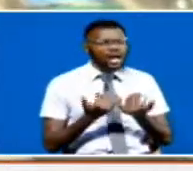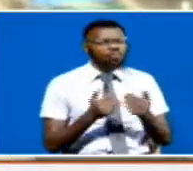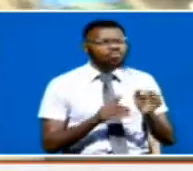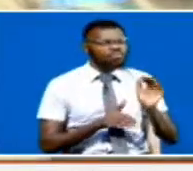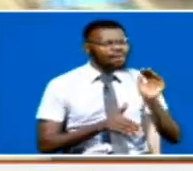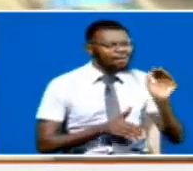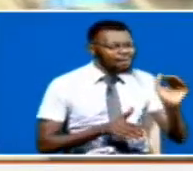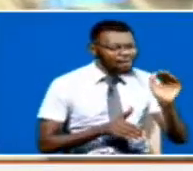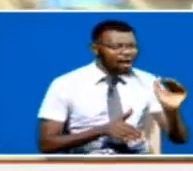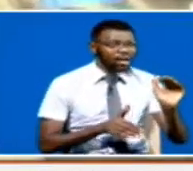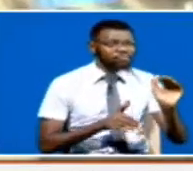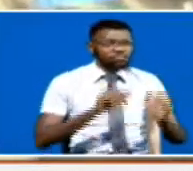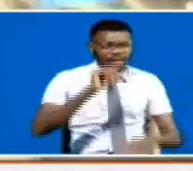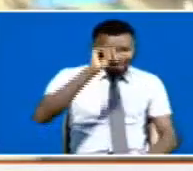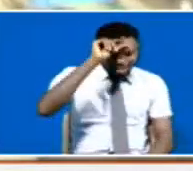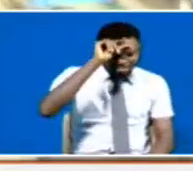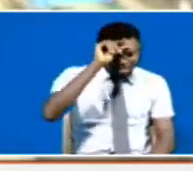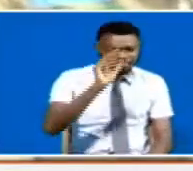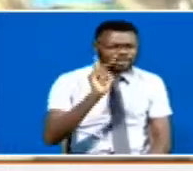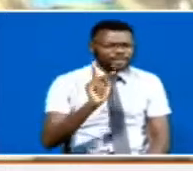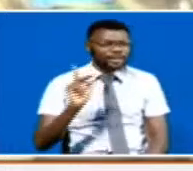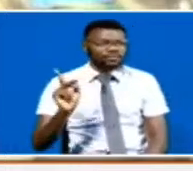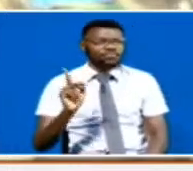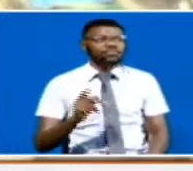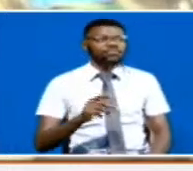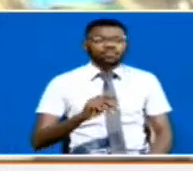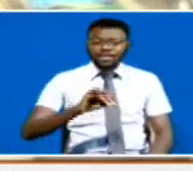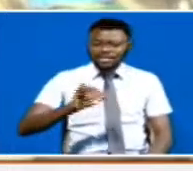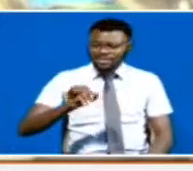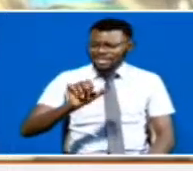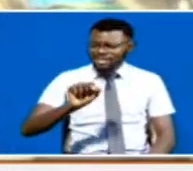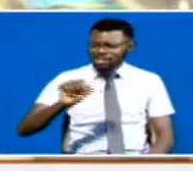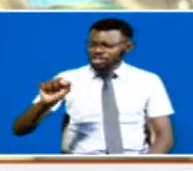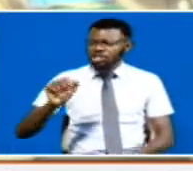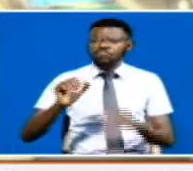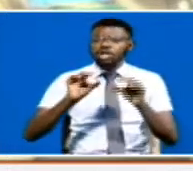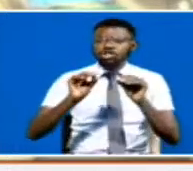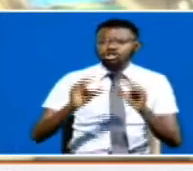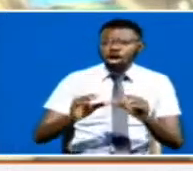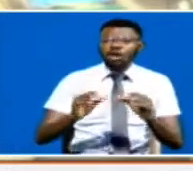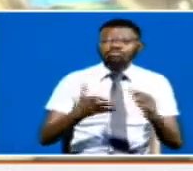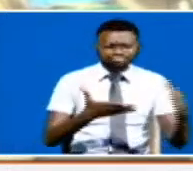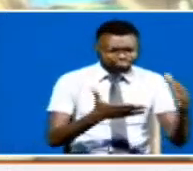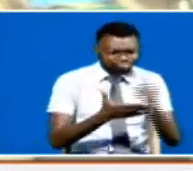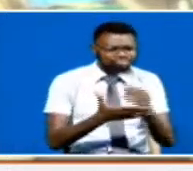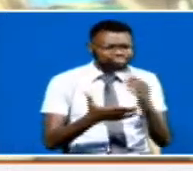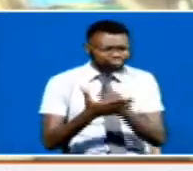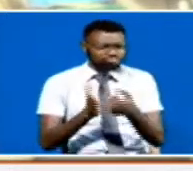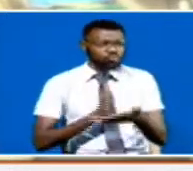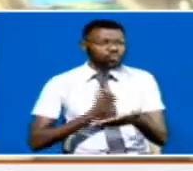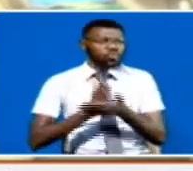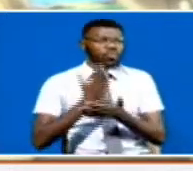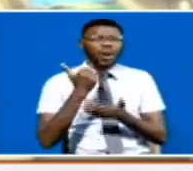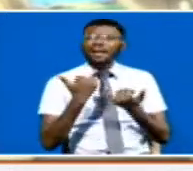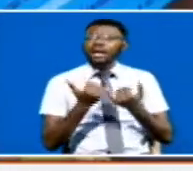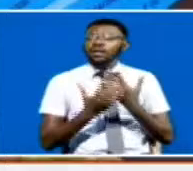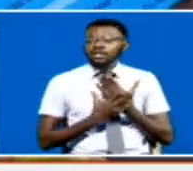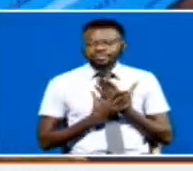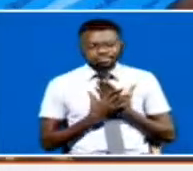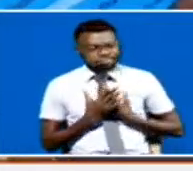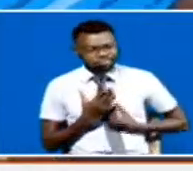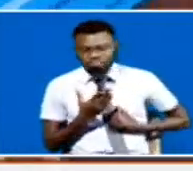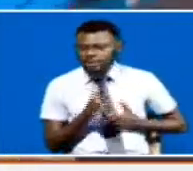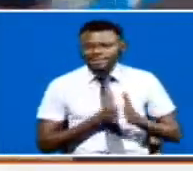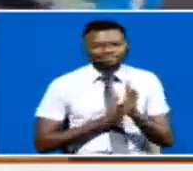iweze kuconfirm hawa JSS kwa sababu morale yao iko chini sana.